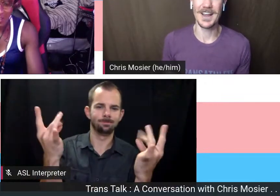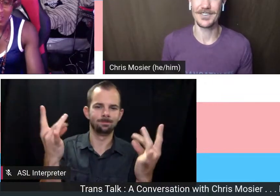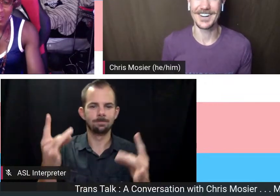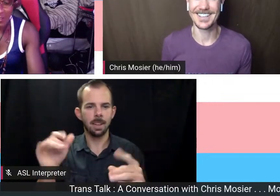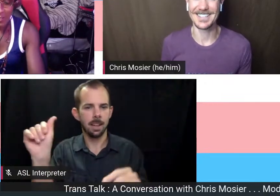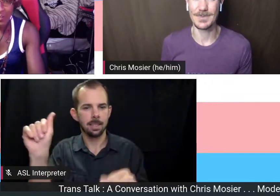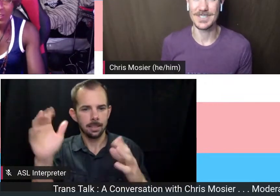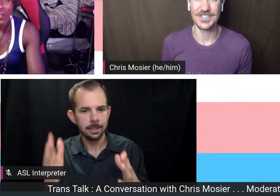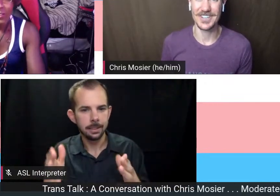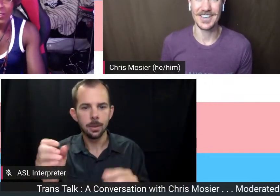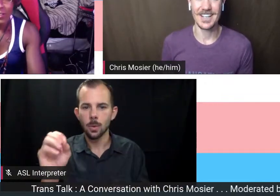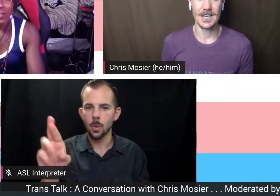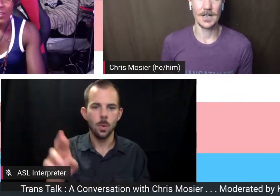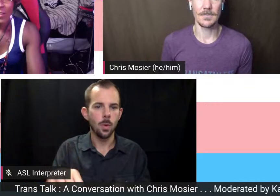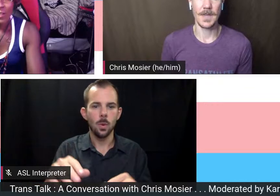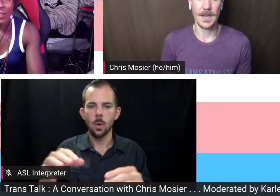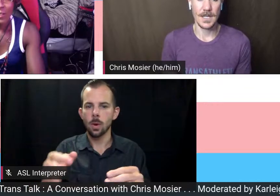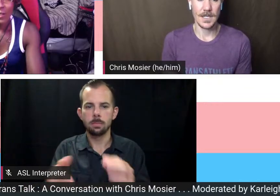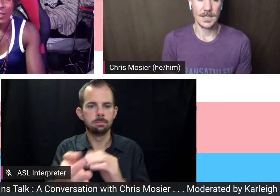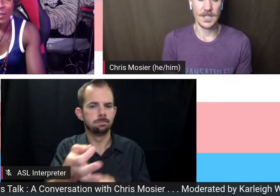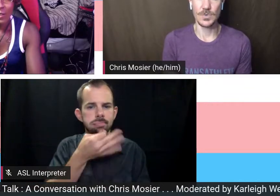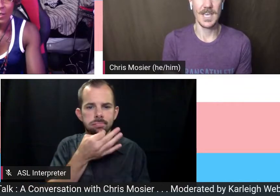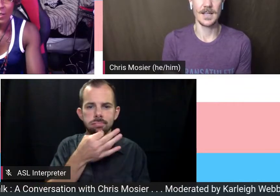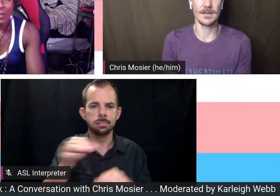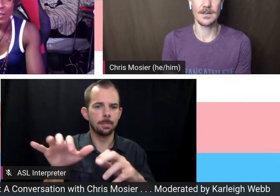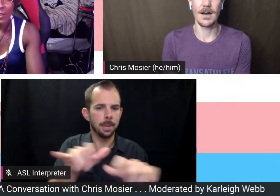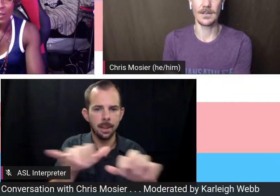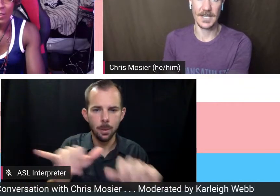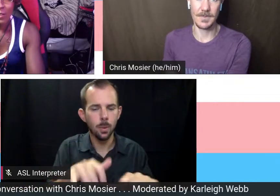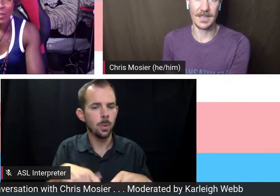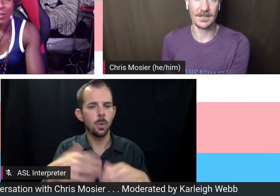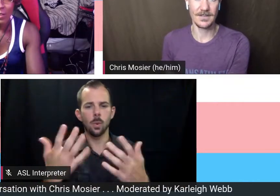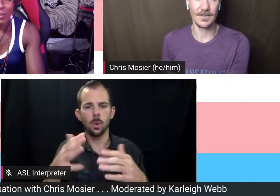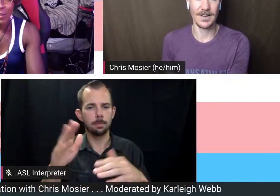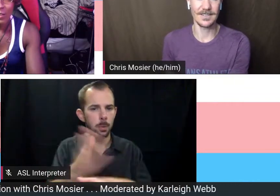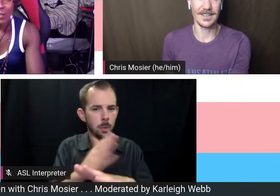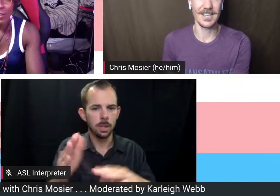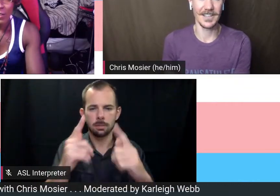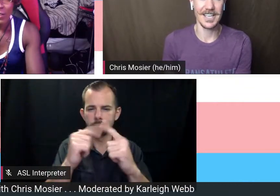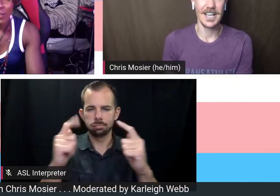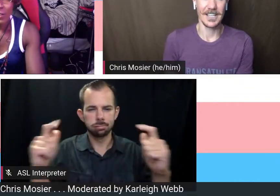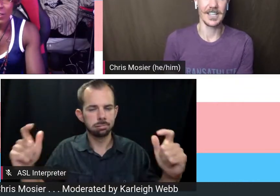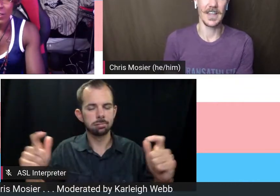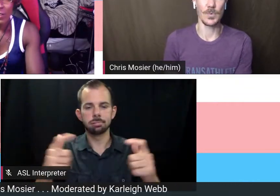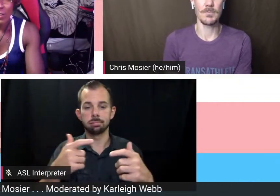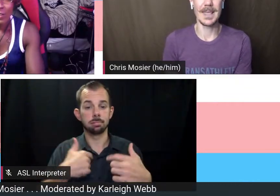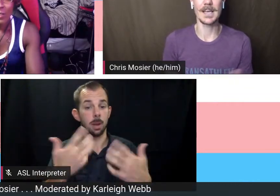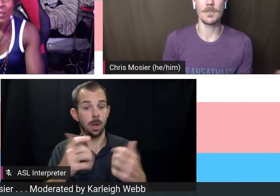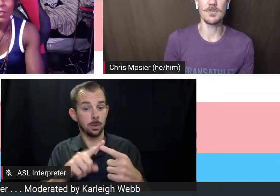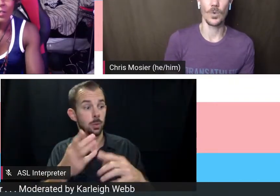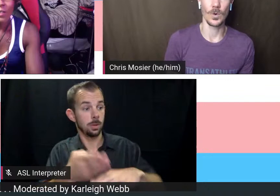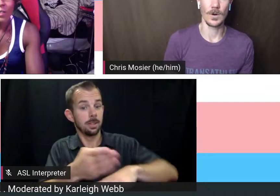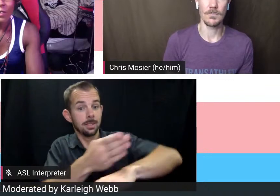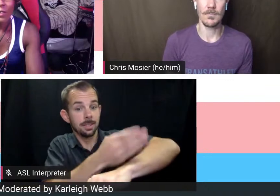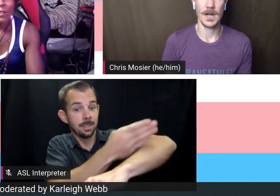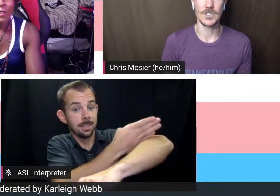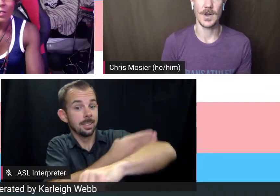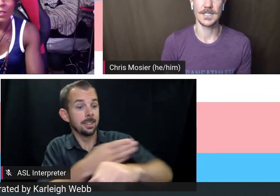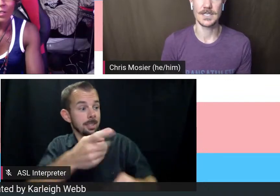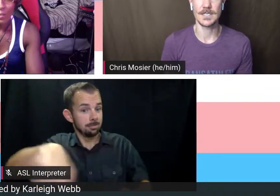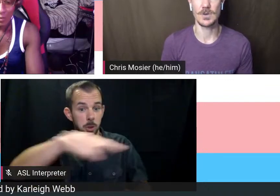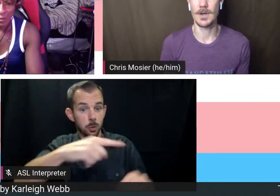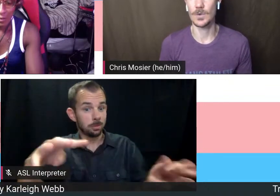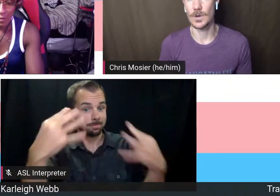pianist or whatever it is, musician, that you can't not like me, right? Like that it would make up for